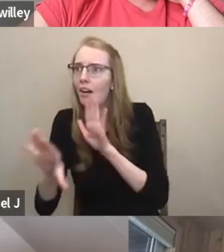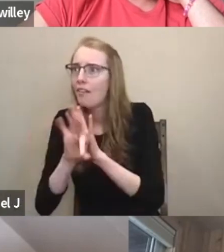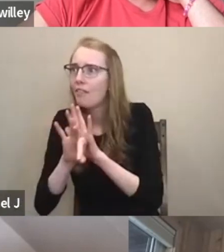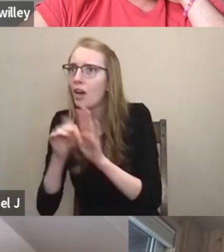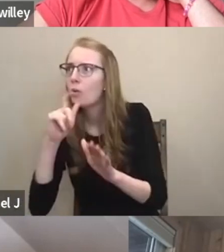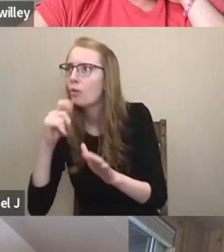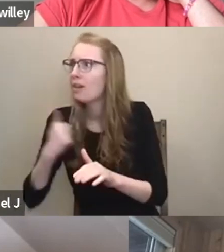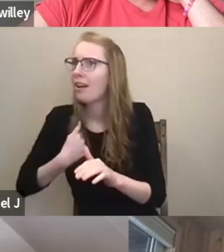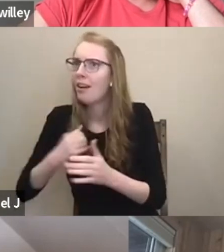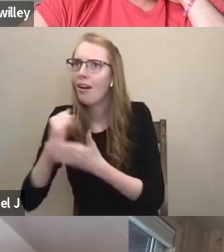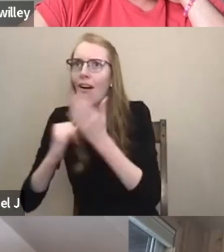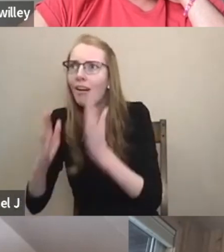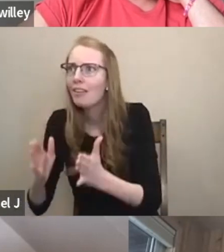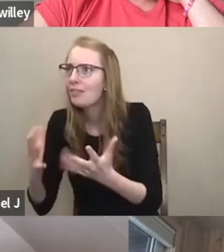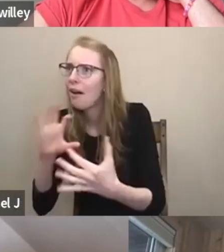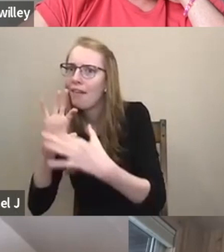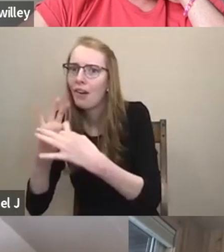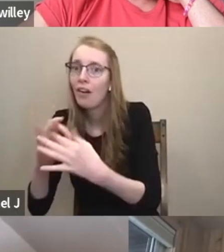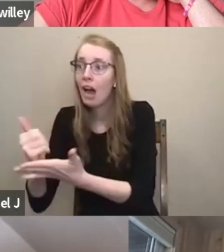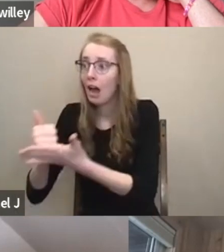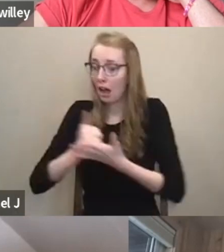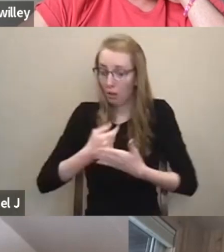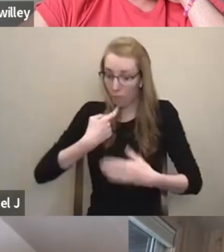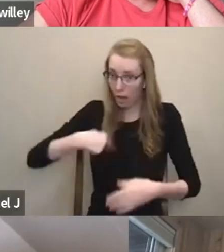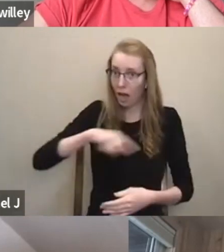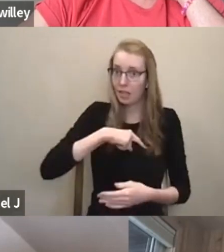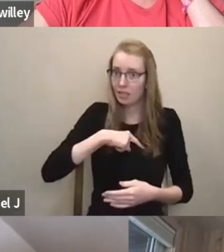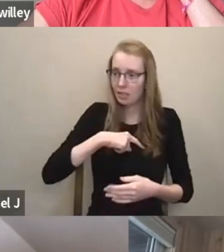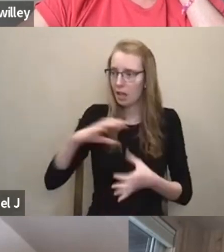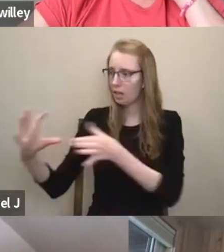between what you're into and what we're into.